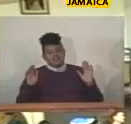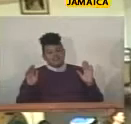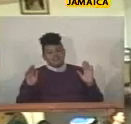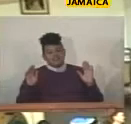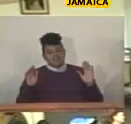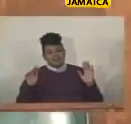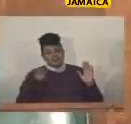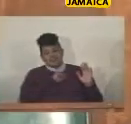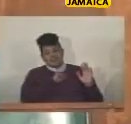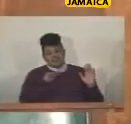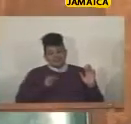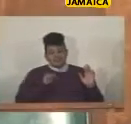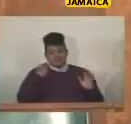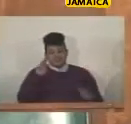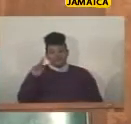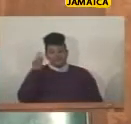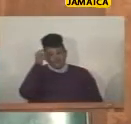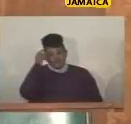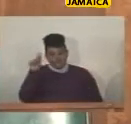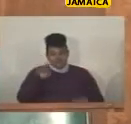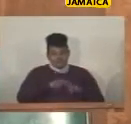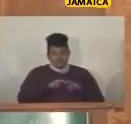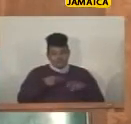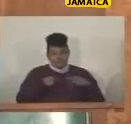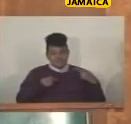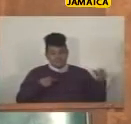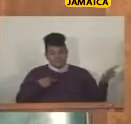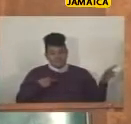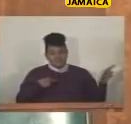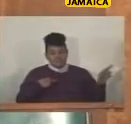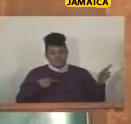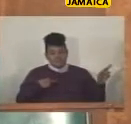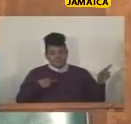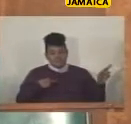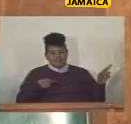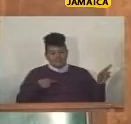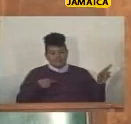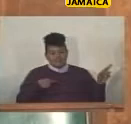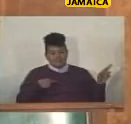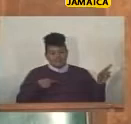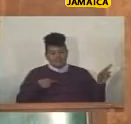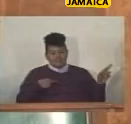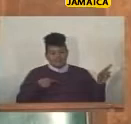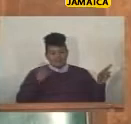Senator Knight? You didn't want to again? You changed them?